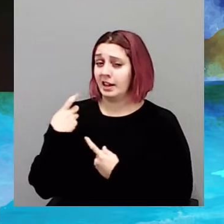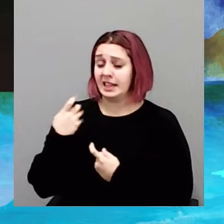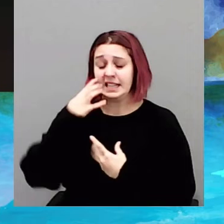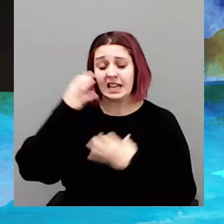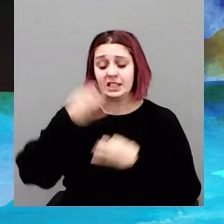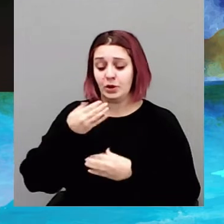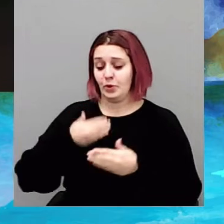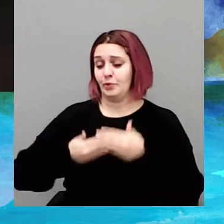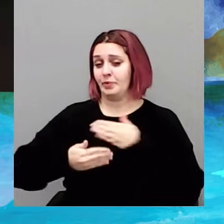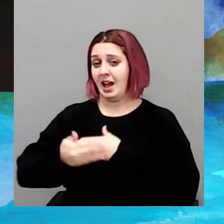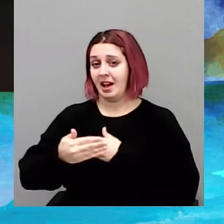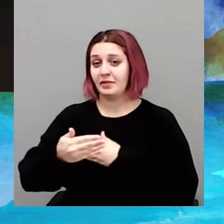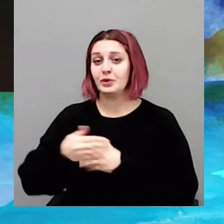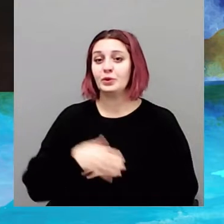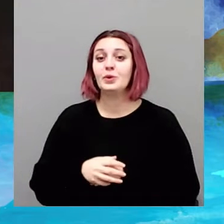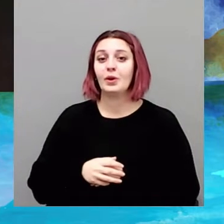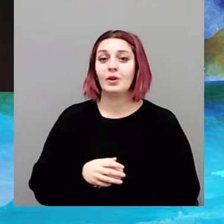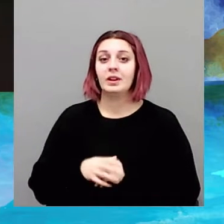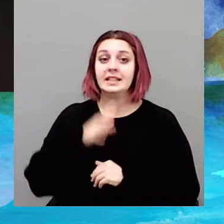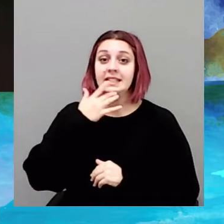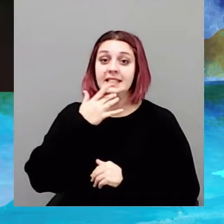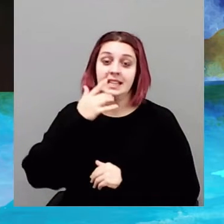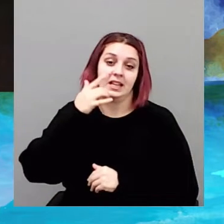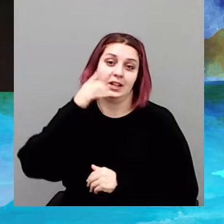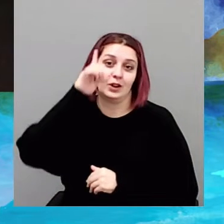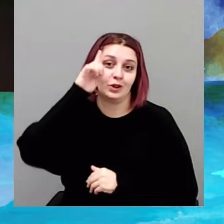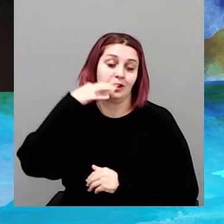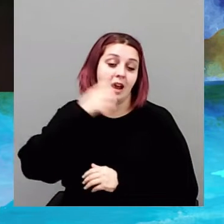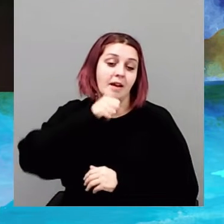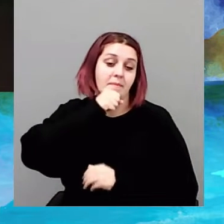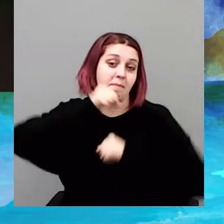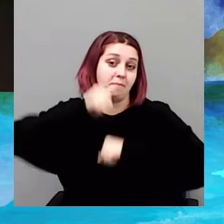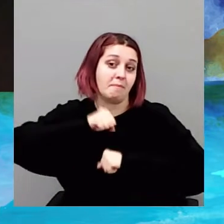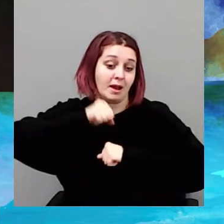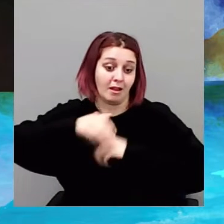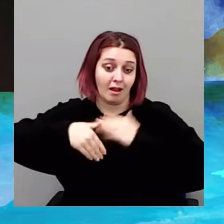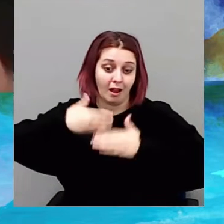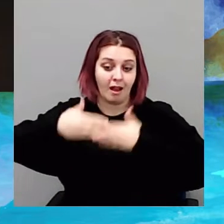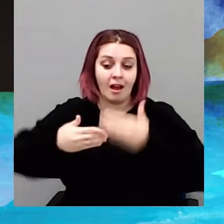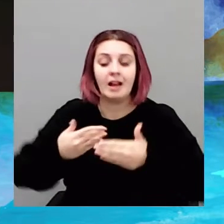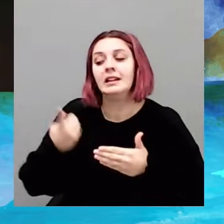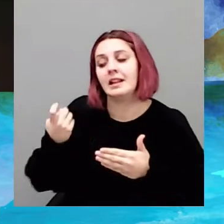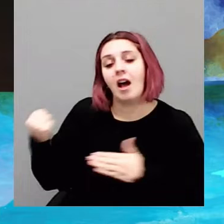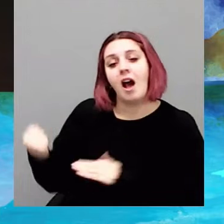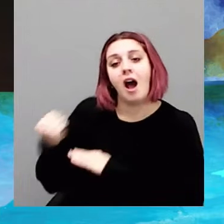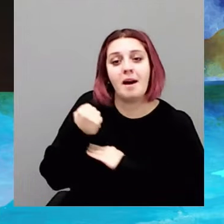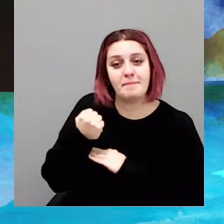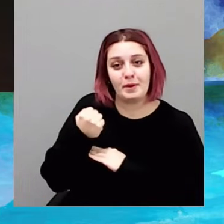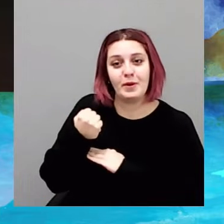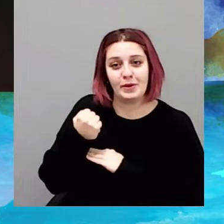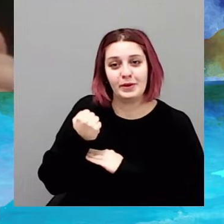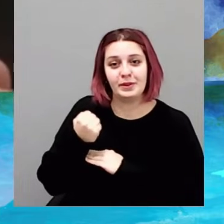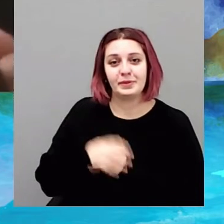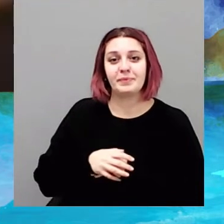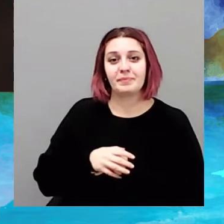need them in future years. When we want to do more and more things, we're going to need that